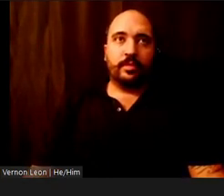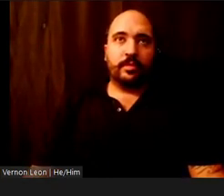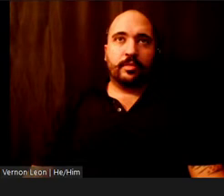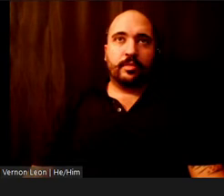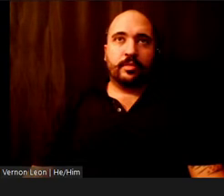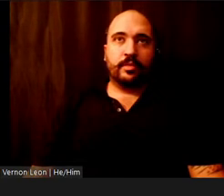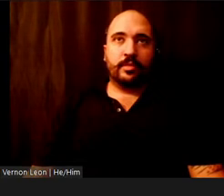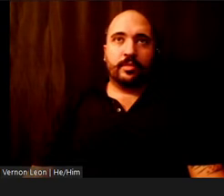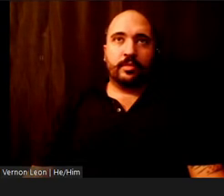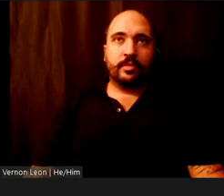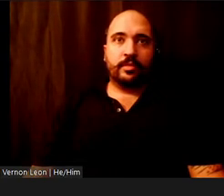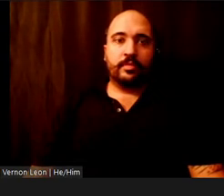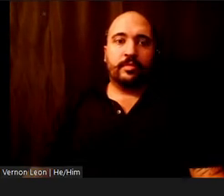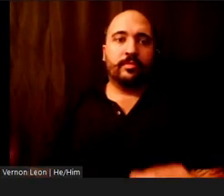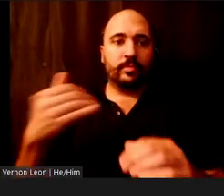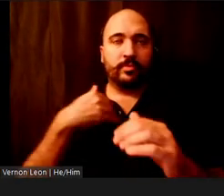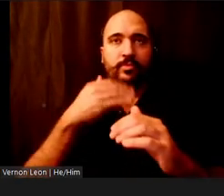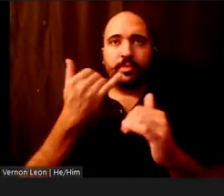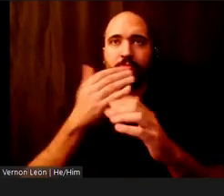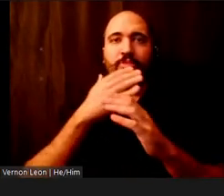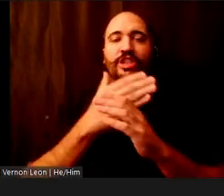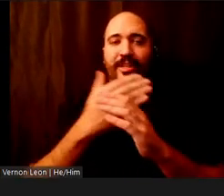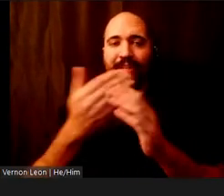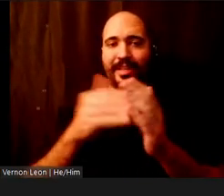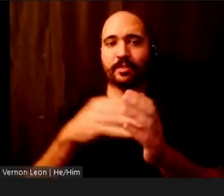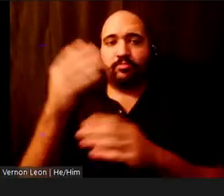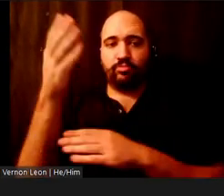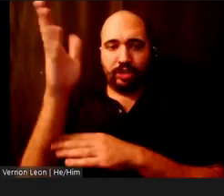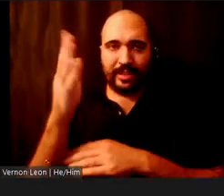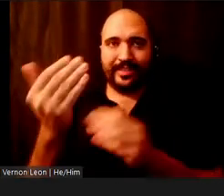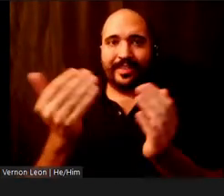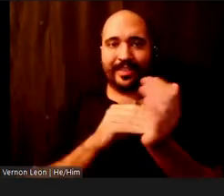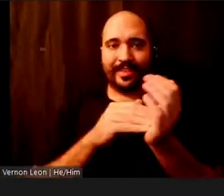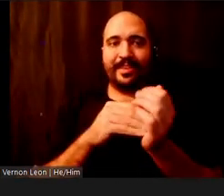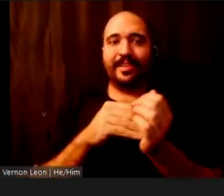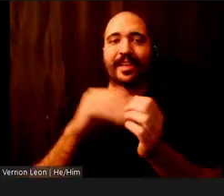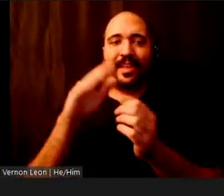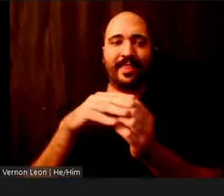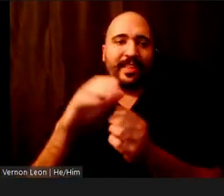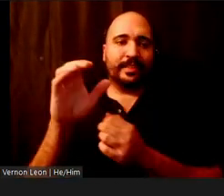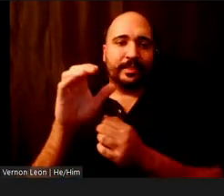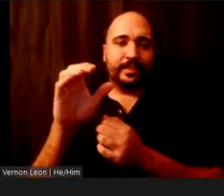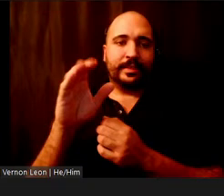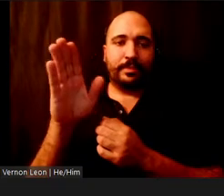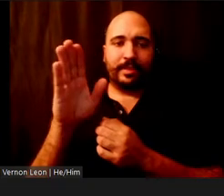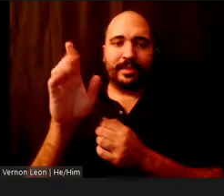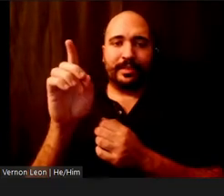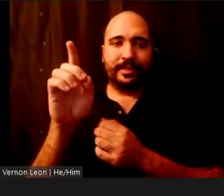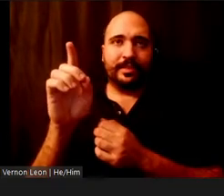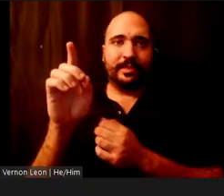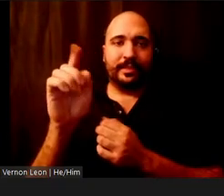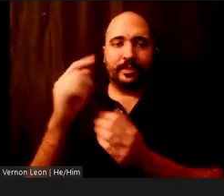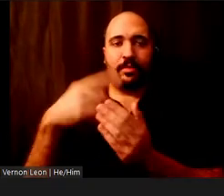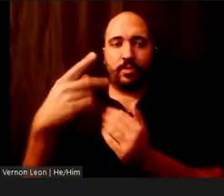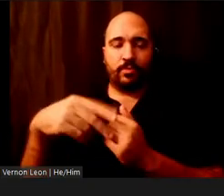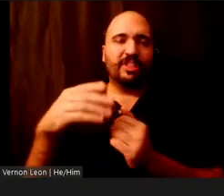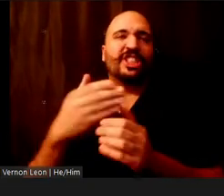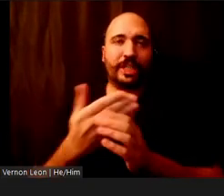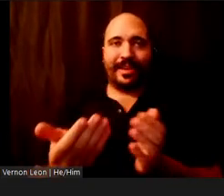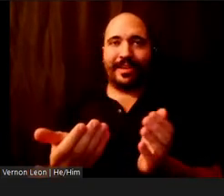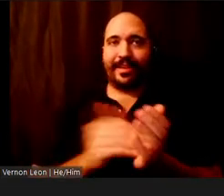We will now share again our presentation on the Central Business District Tolling Program.